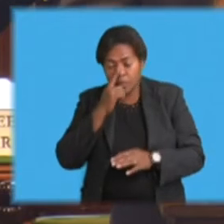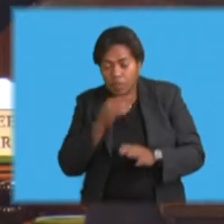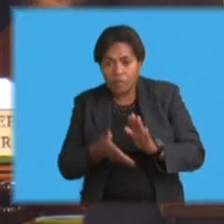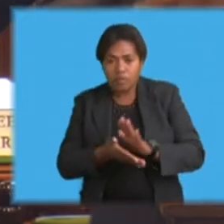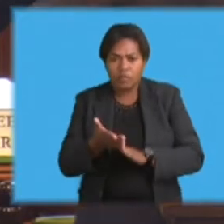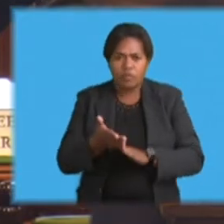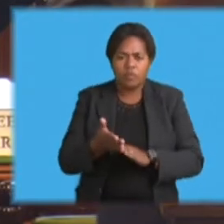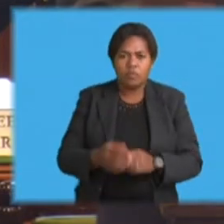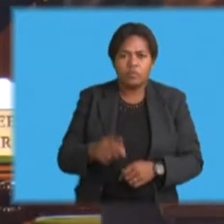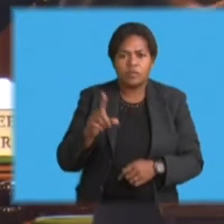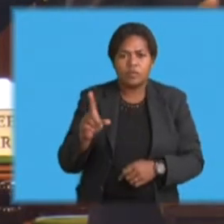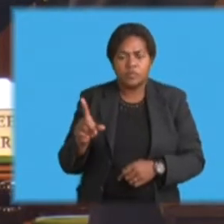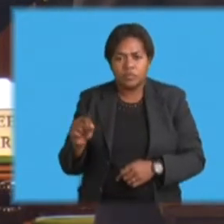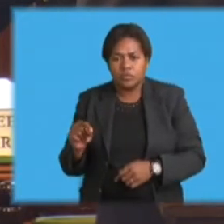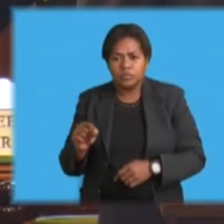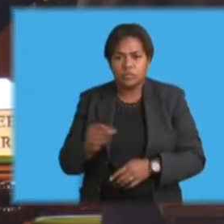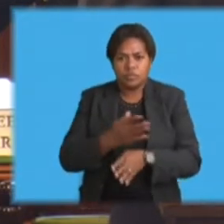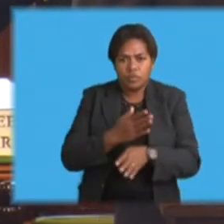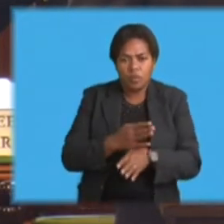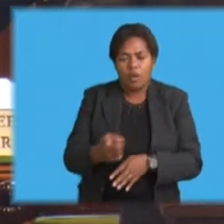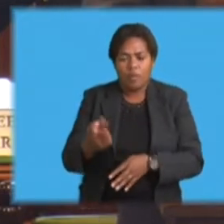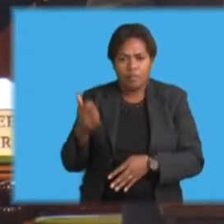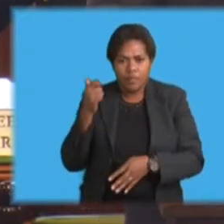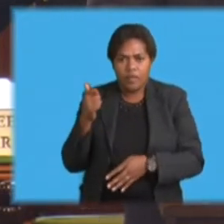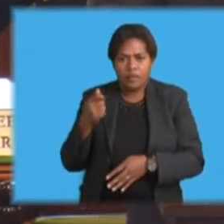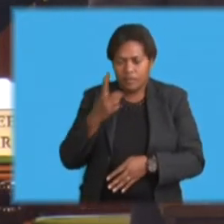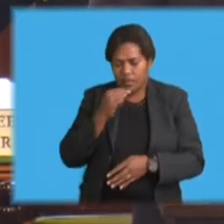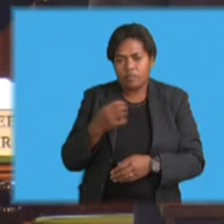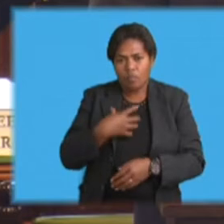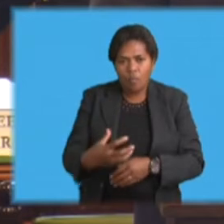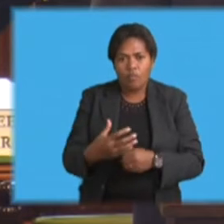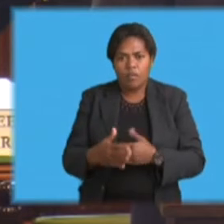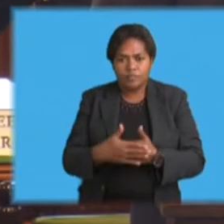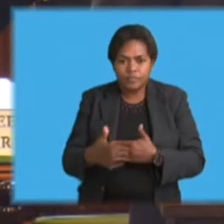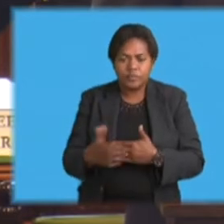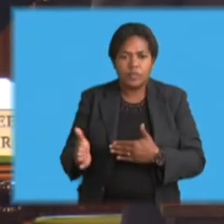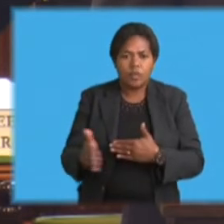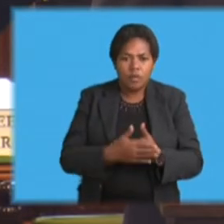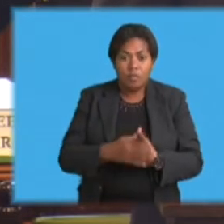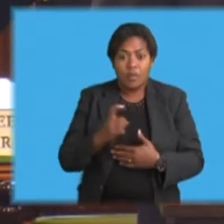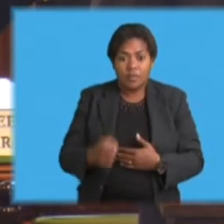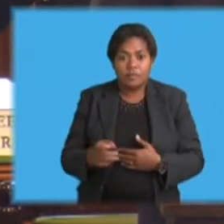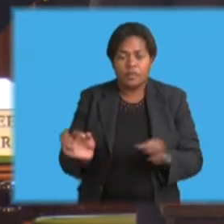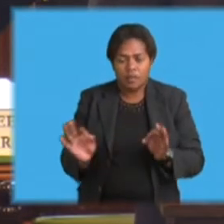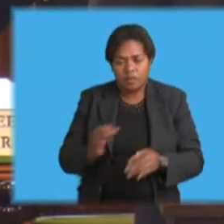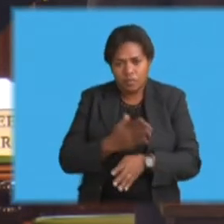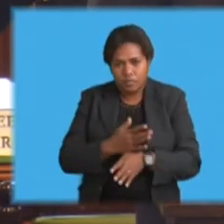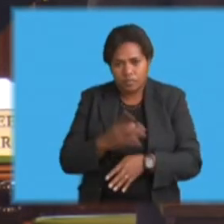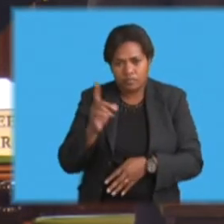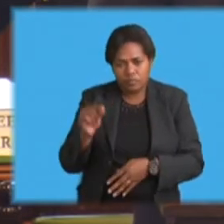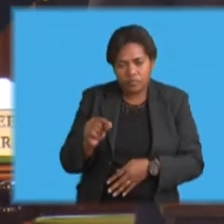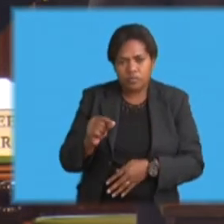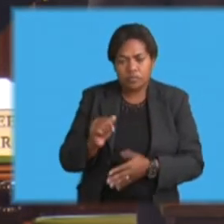there will be more doors open for our people. But if the people that do go do not do the work properly, the reputation of the Fijian